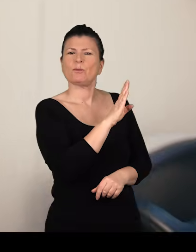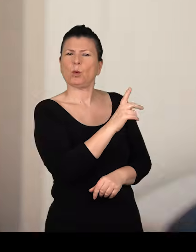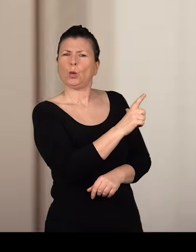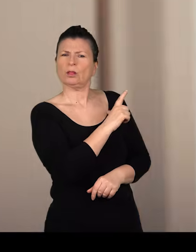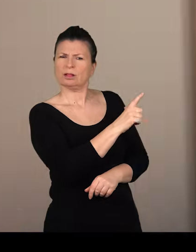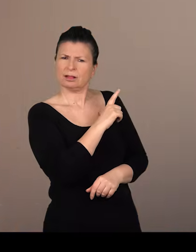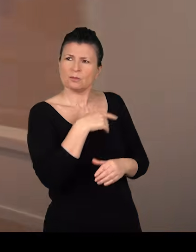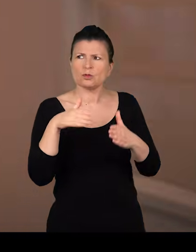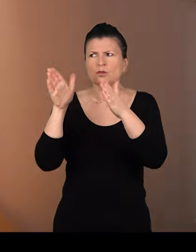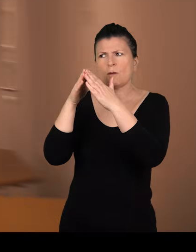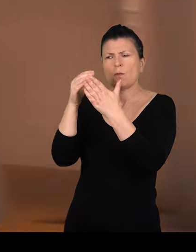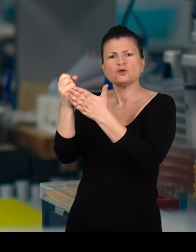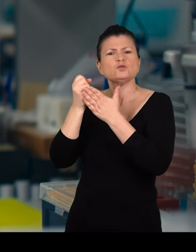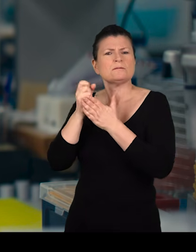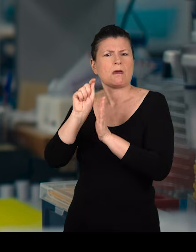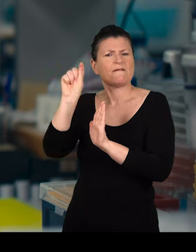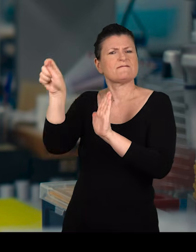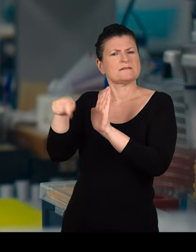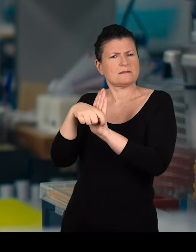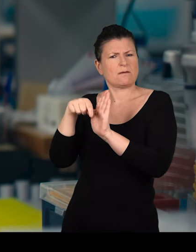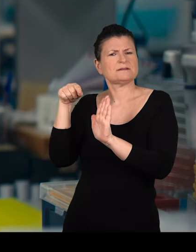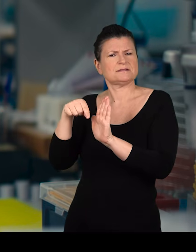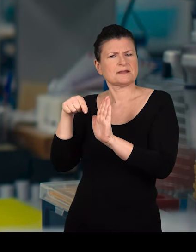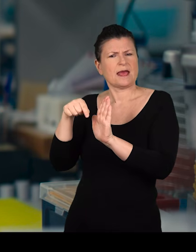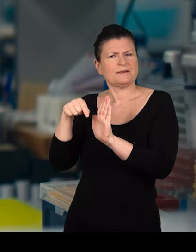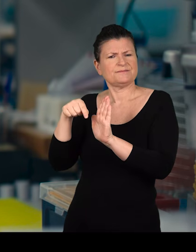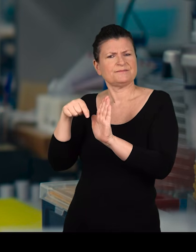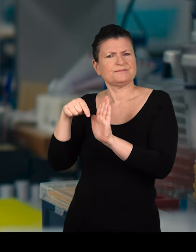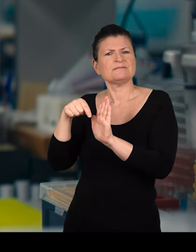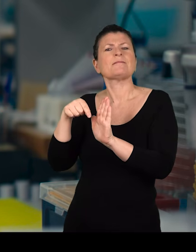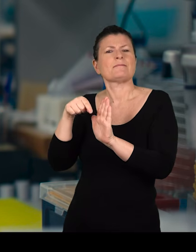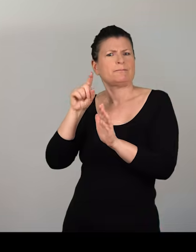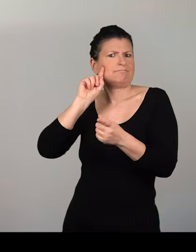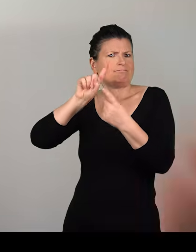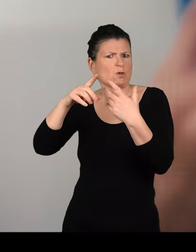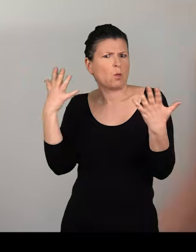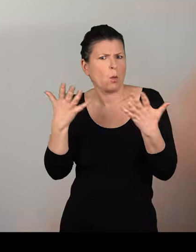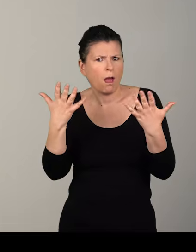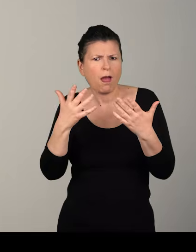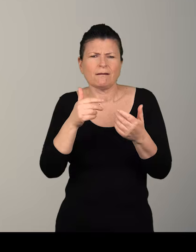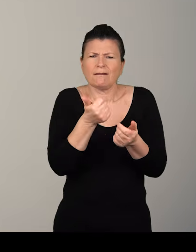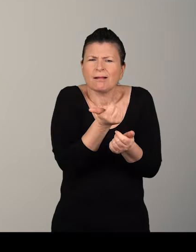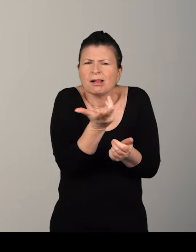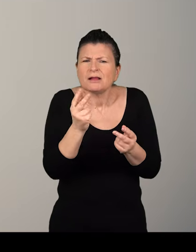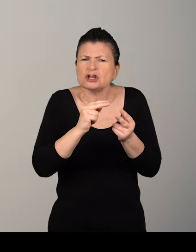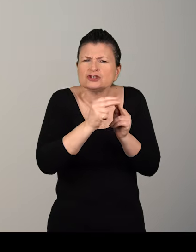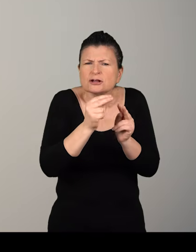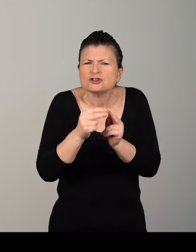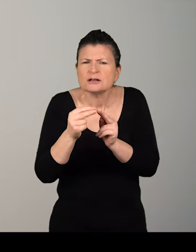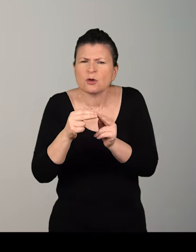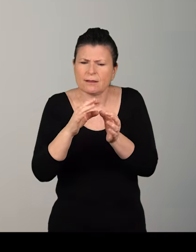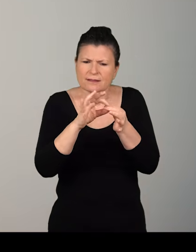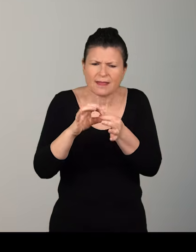that point, I decided to apply for funds to identify with Steve Brown some genes